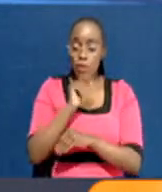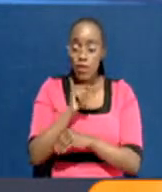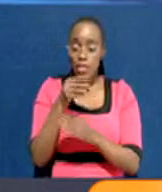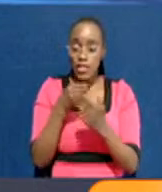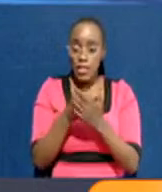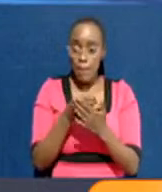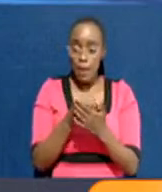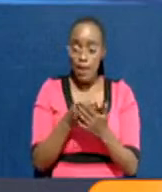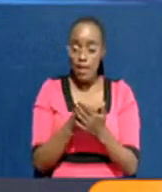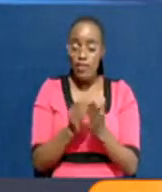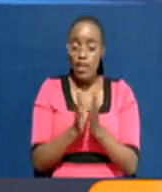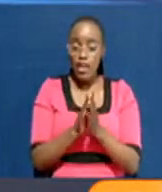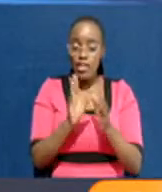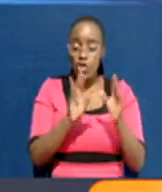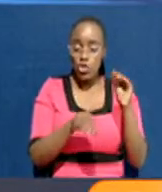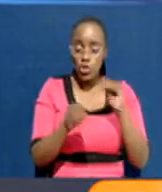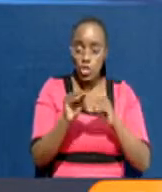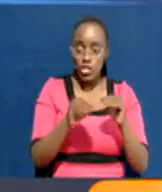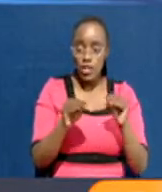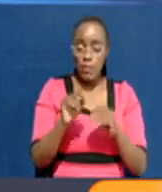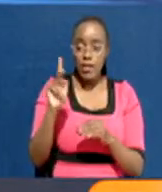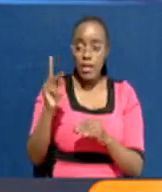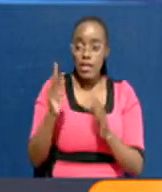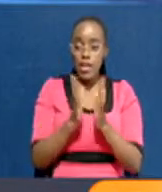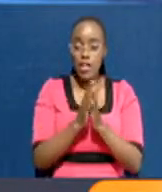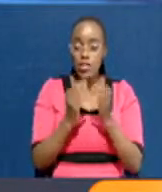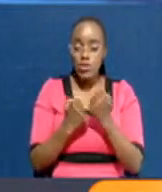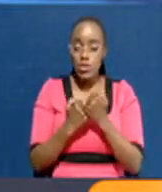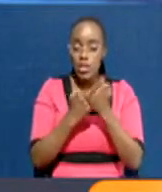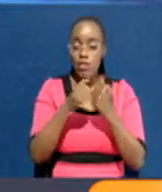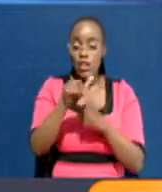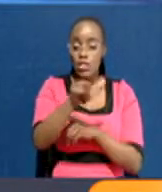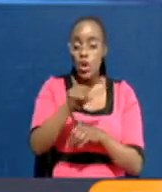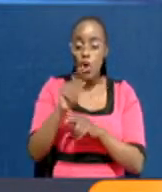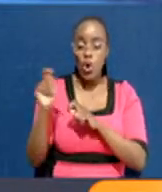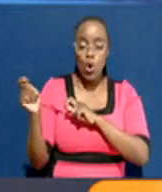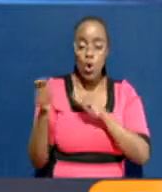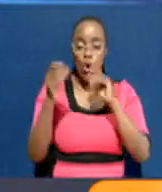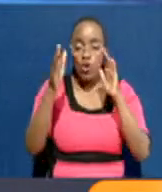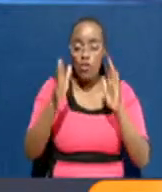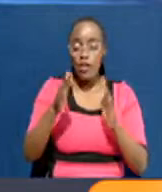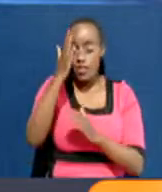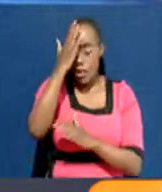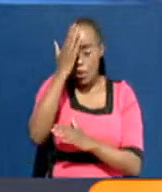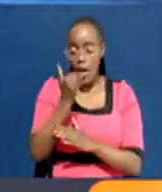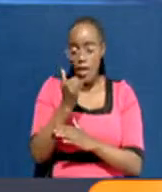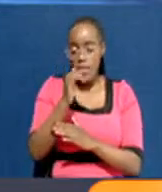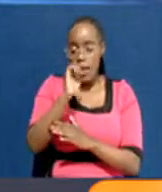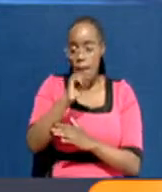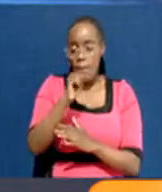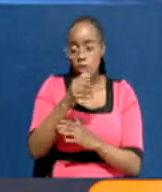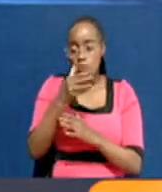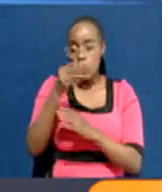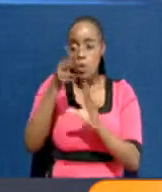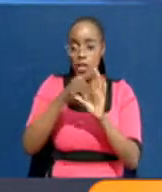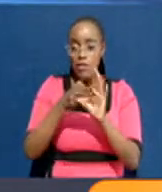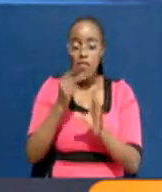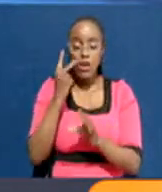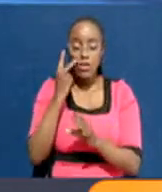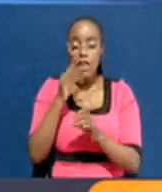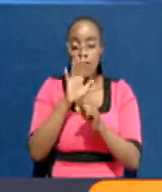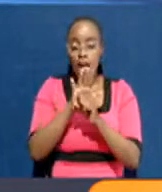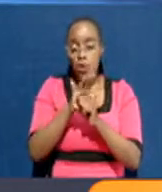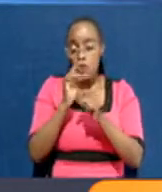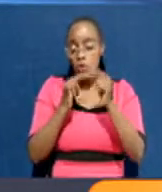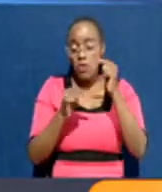raised money to the Kenya Golf Union to support local golfers so that they are paid for playing golf. And indeed, we have seen a number of them